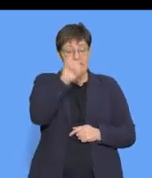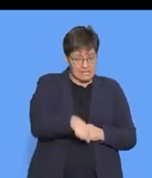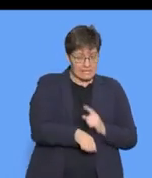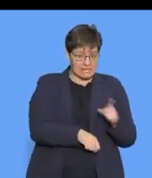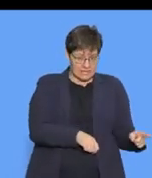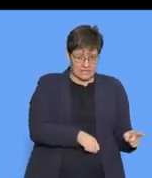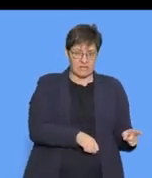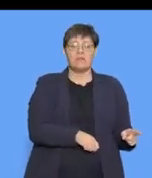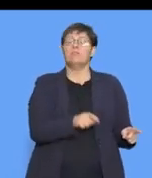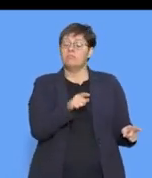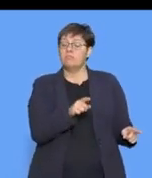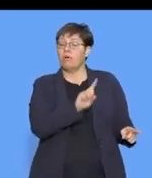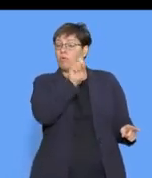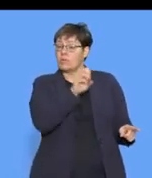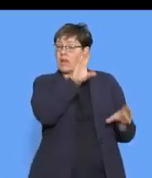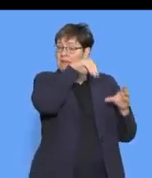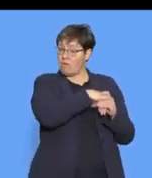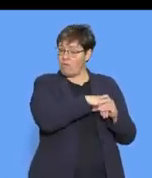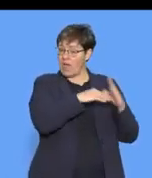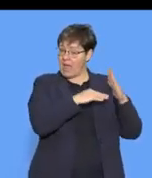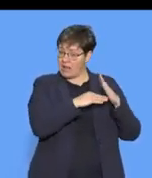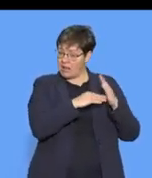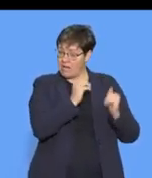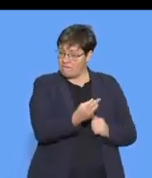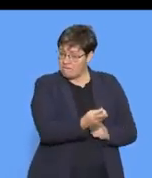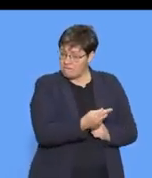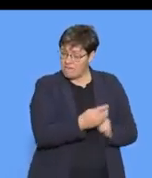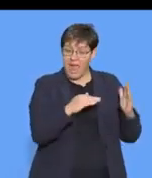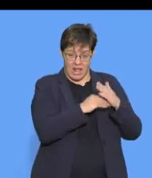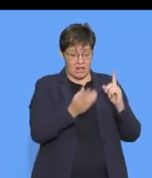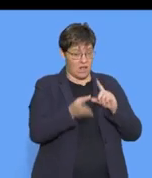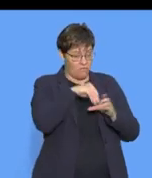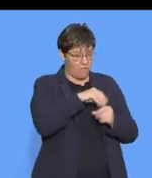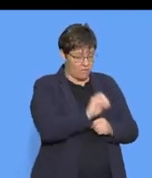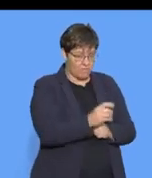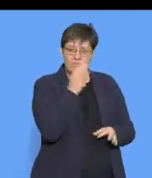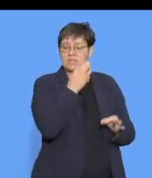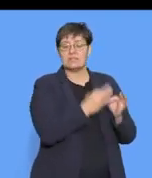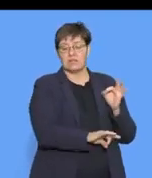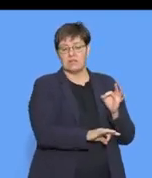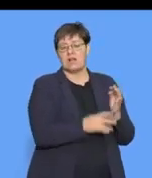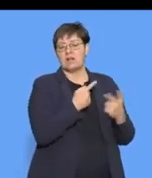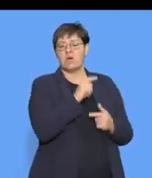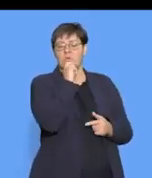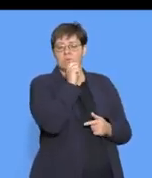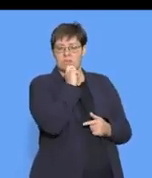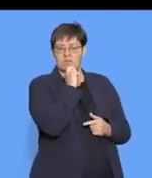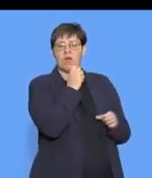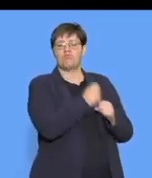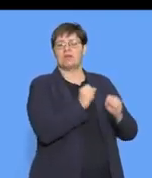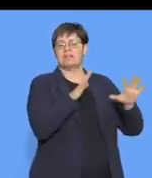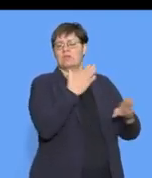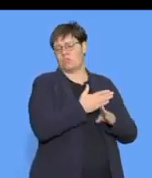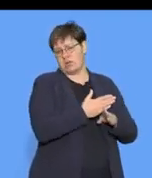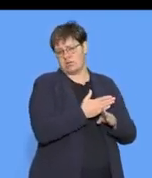then we have to ask, does the question involve angles? So if it involves angles, simple. Now we're just going to use grade